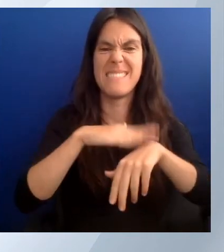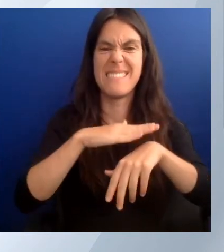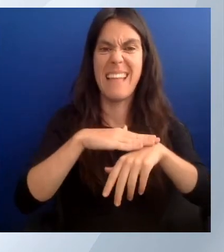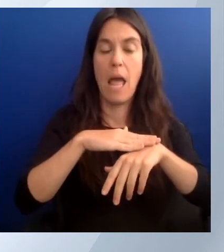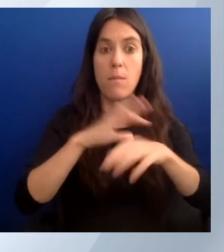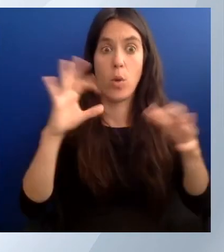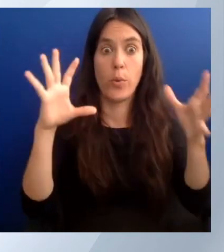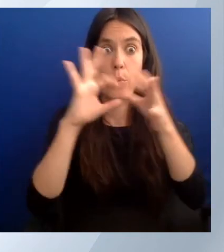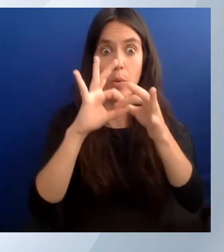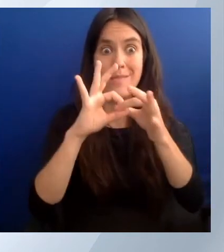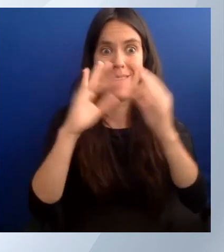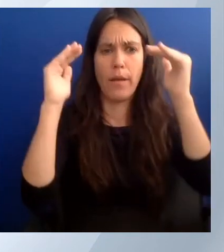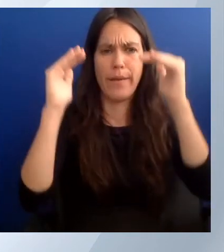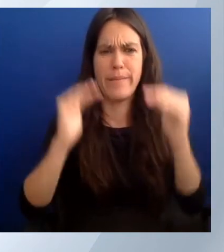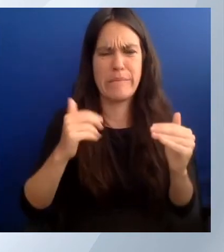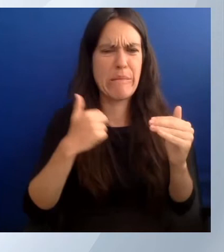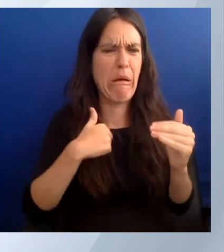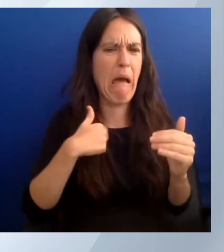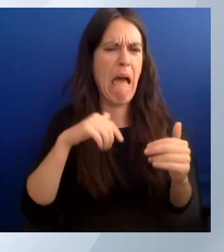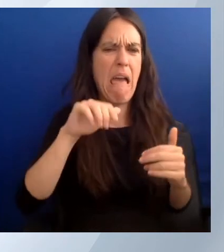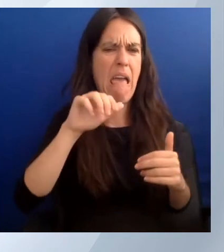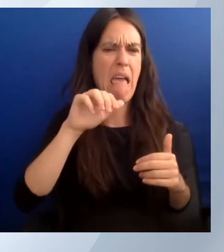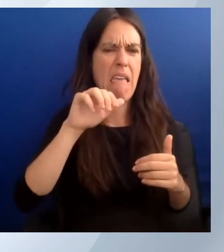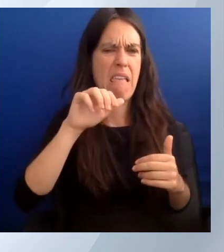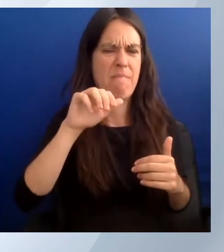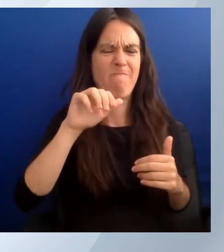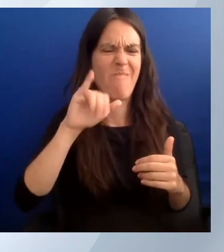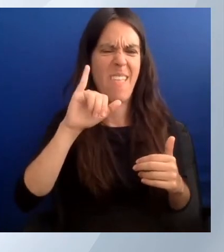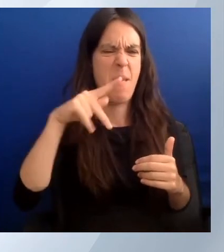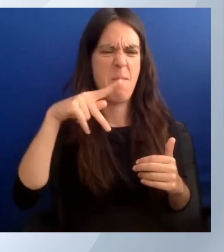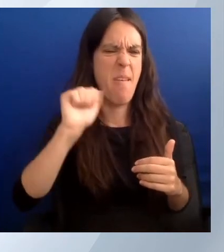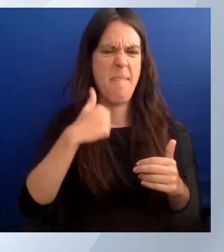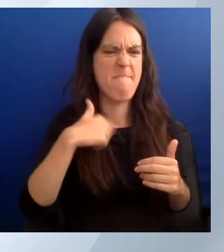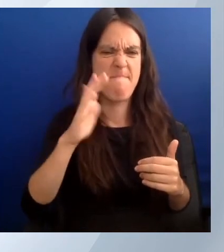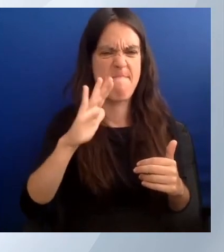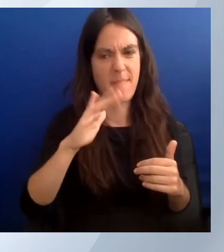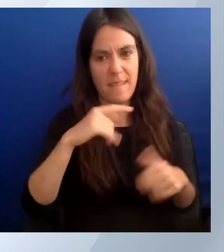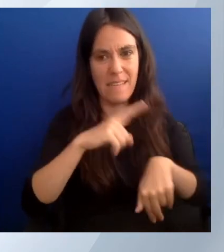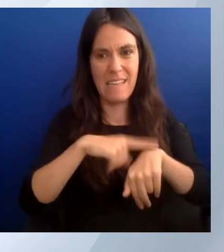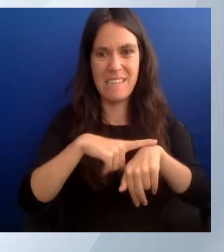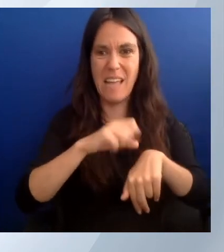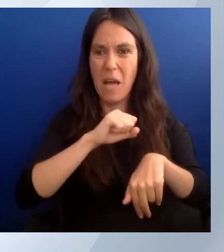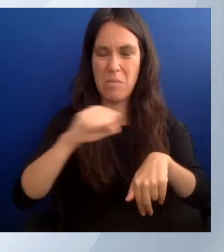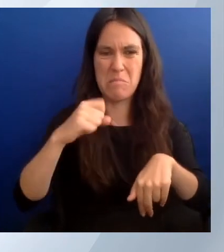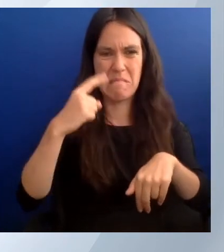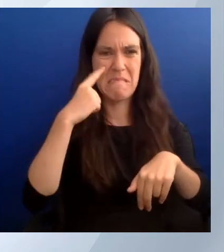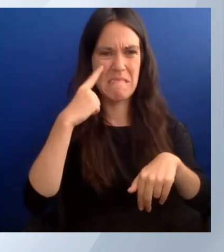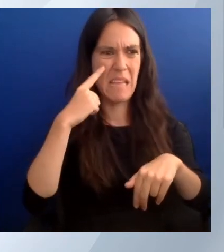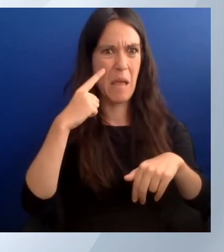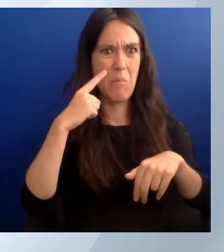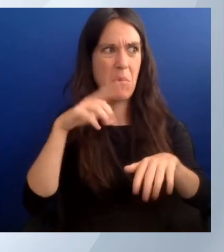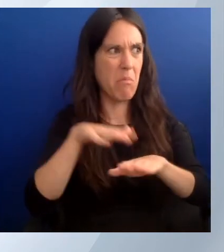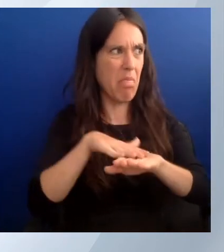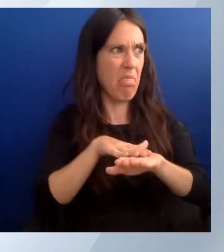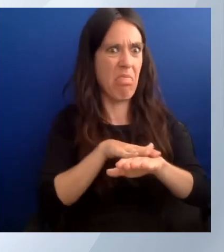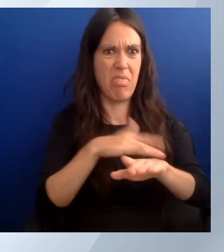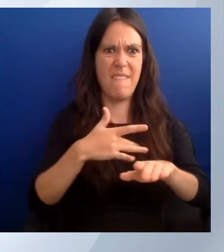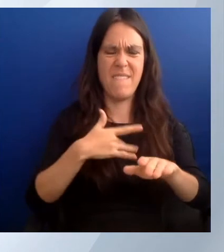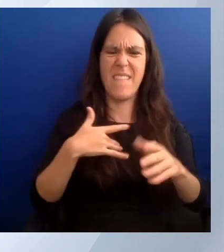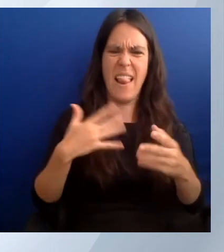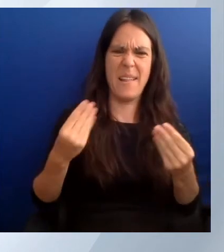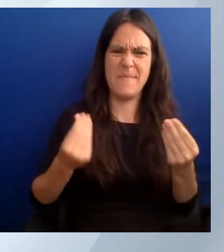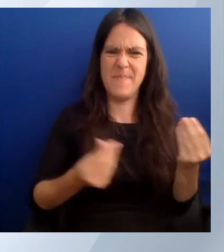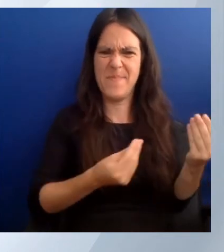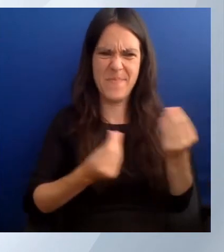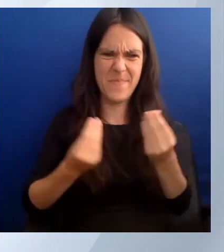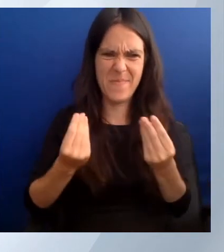is why I don't use it for my API. That time it takes to spin up might give your customers a bit of a degraded experience. It's something you